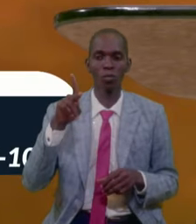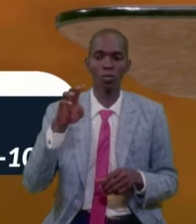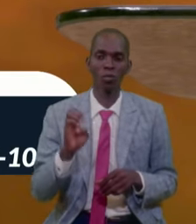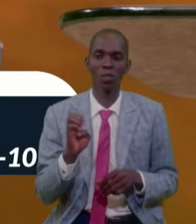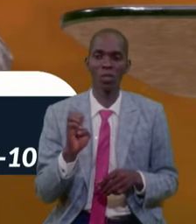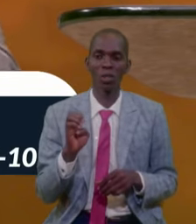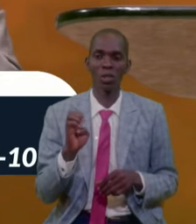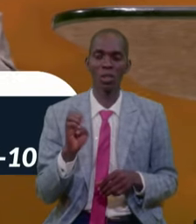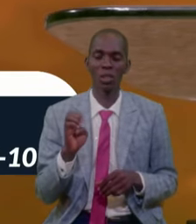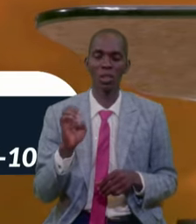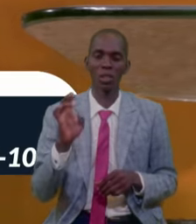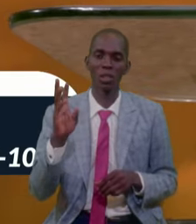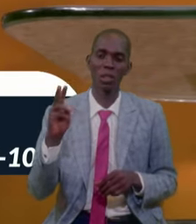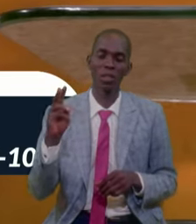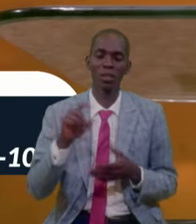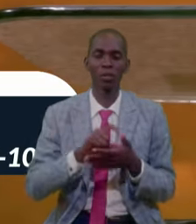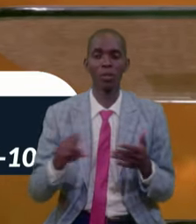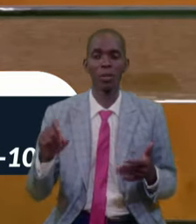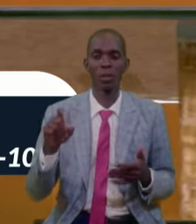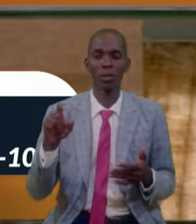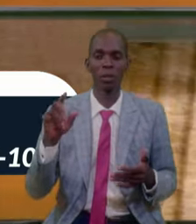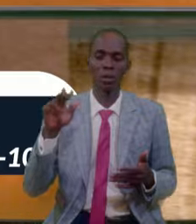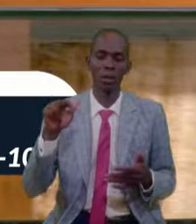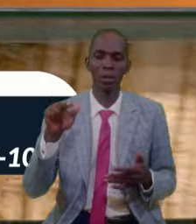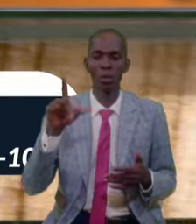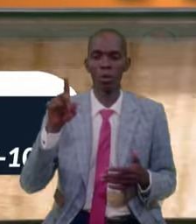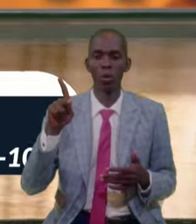Luke chapter 16. Verse